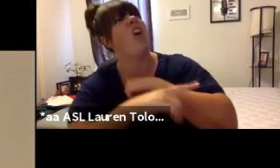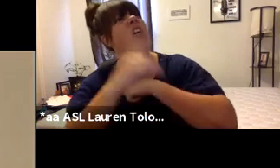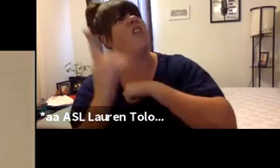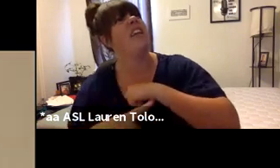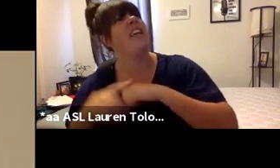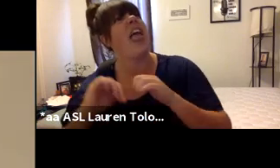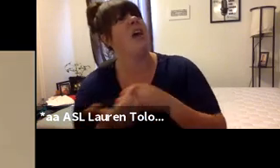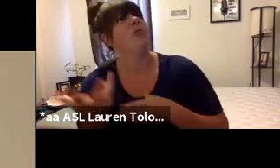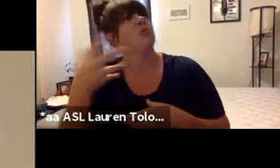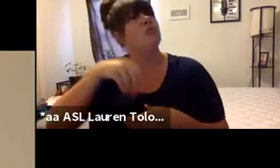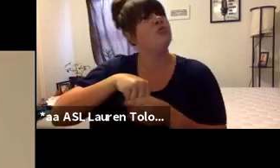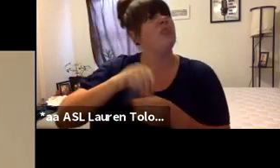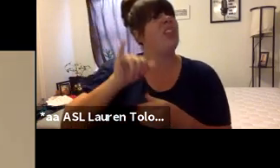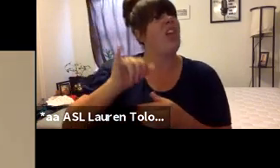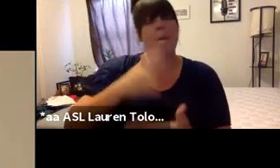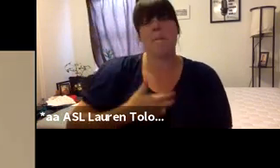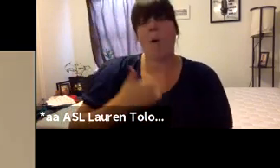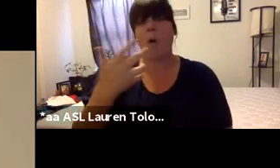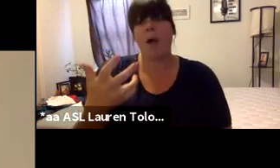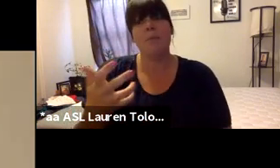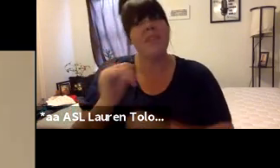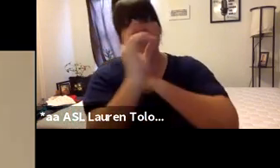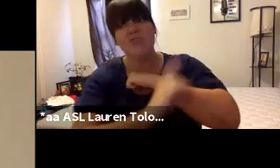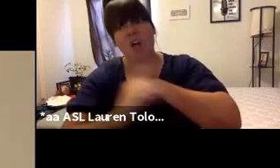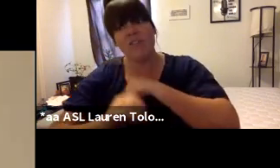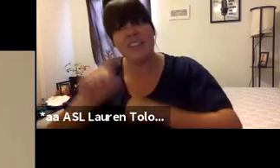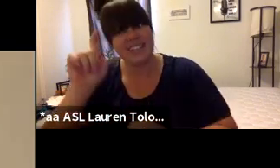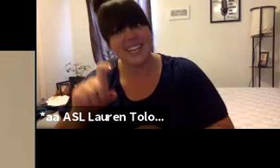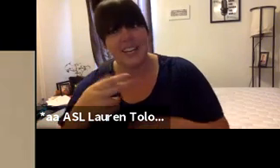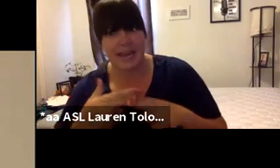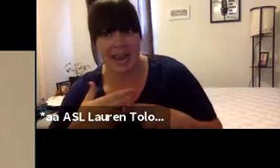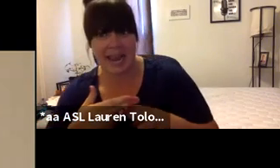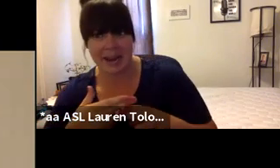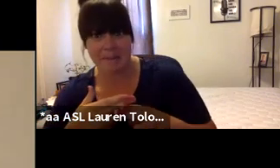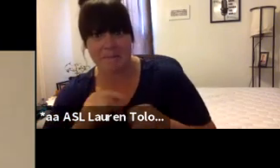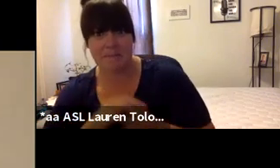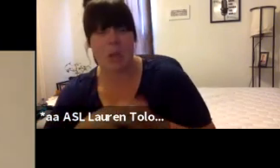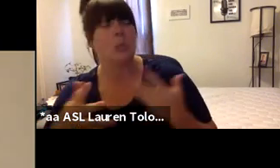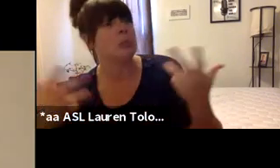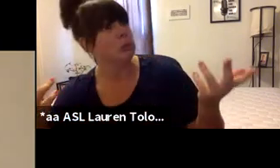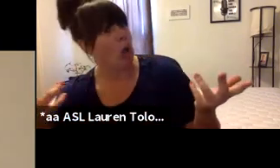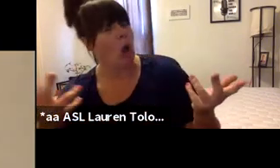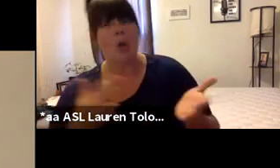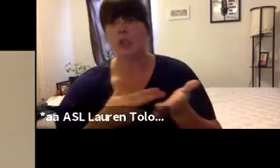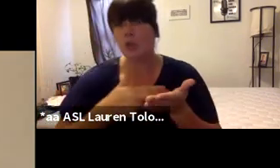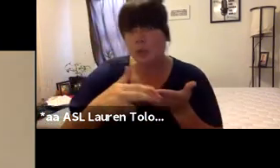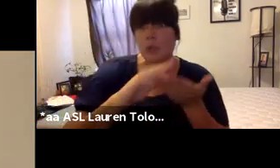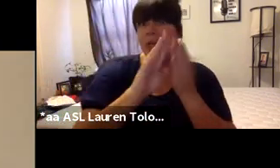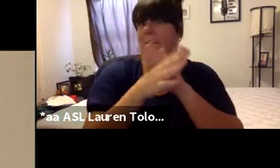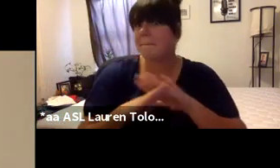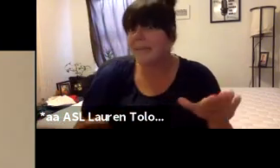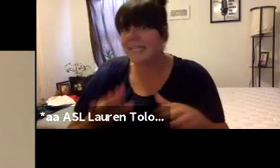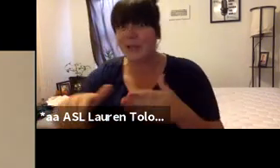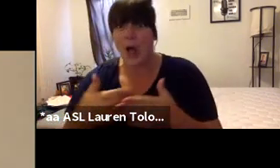that they really needed a name. And so, in the spirit of truth and peace and all of our Unitarian